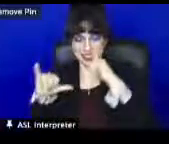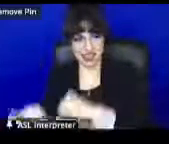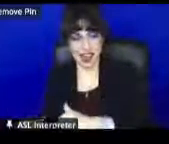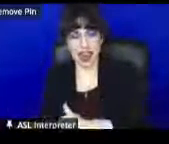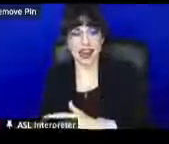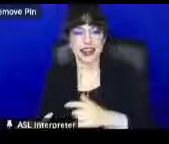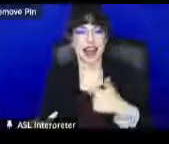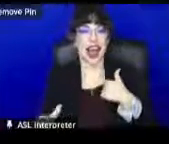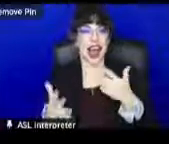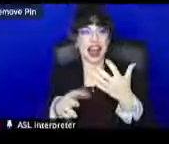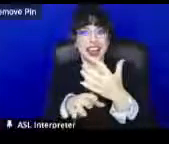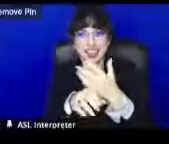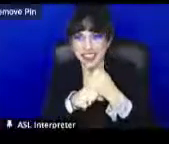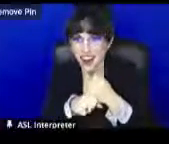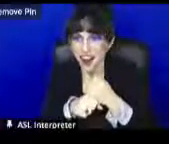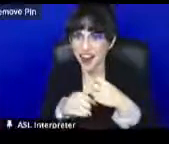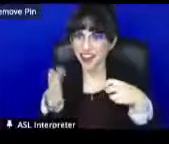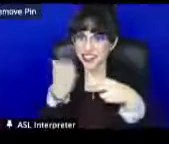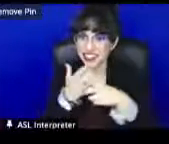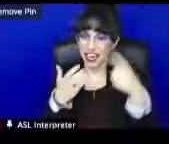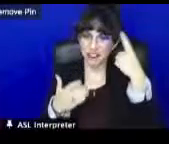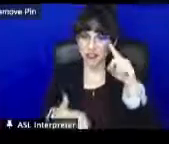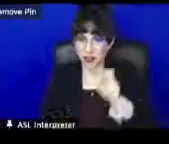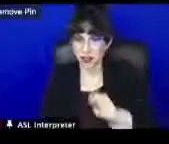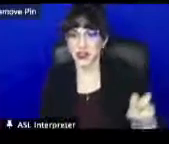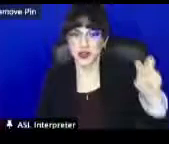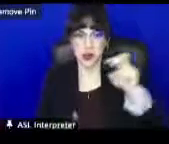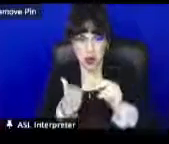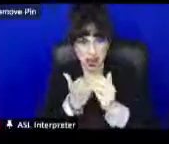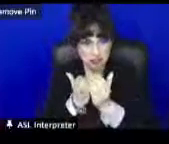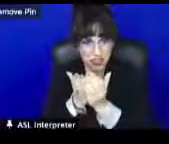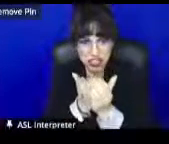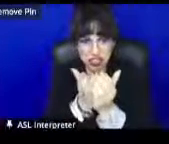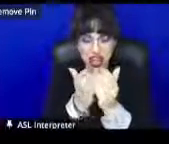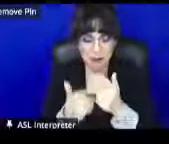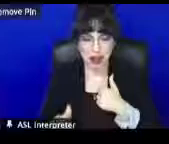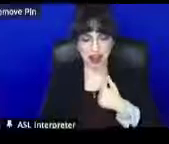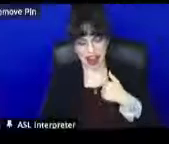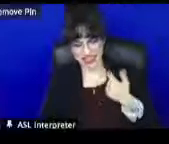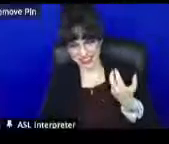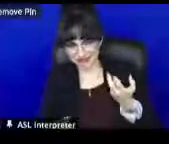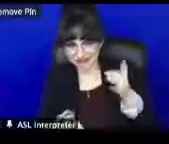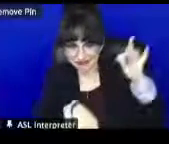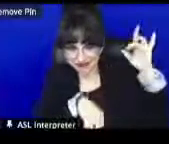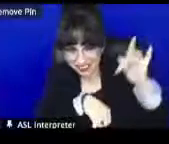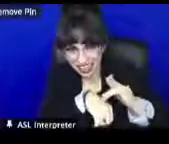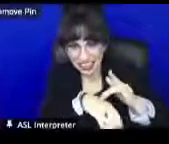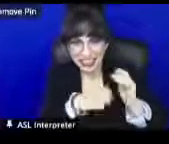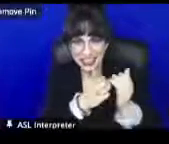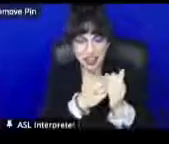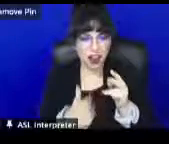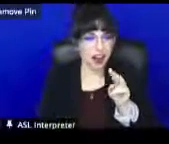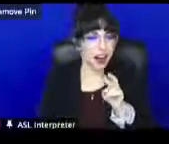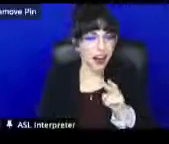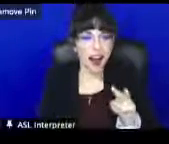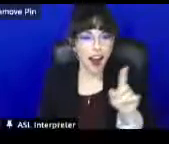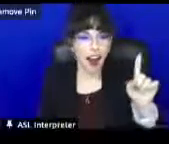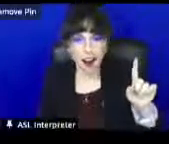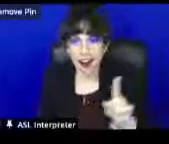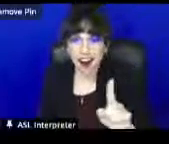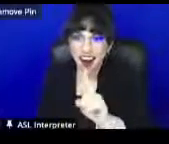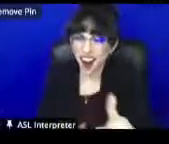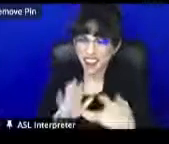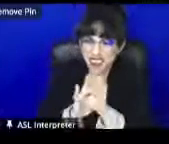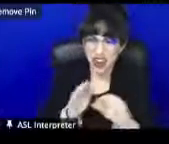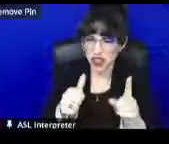a tour of the ship. And so I was very happy to get on board the ship and find the first crew member and say, I need